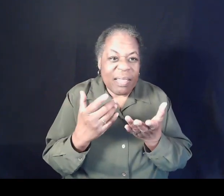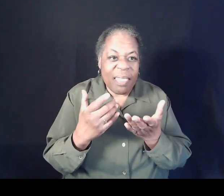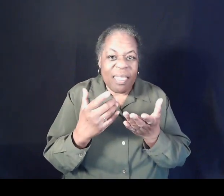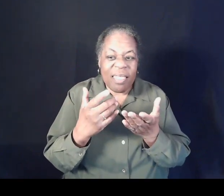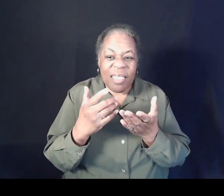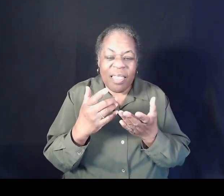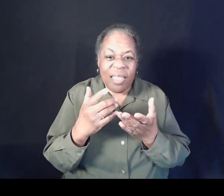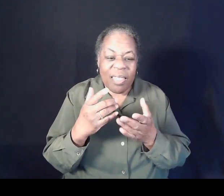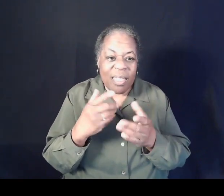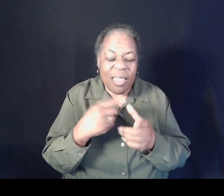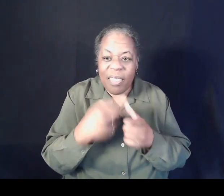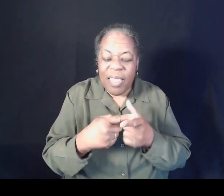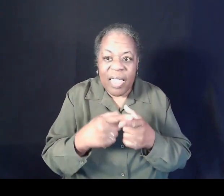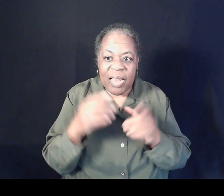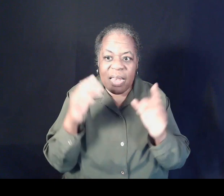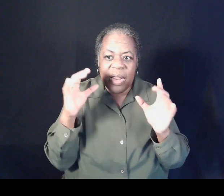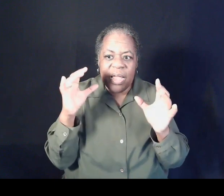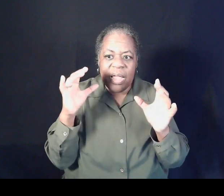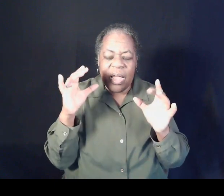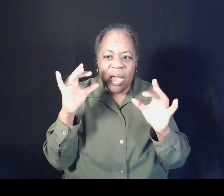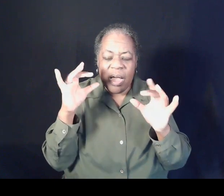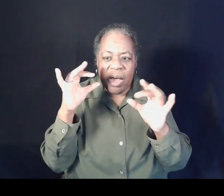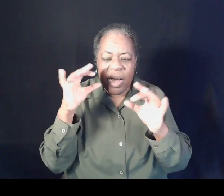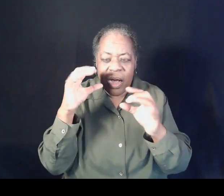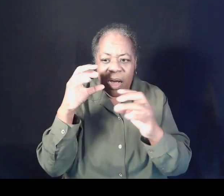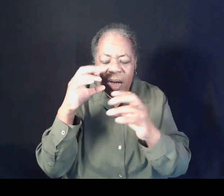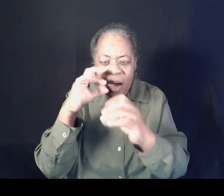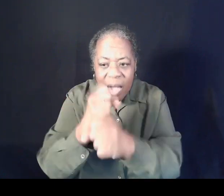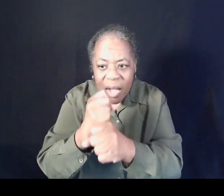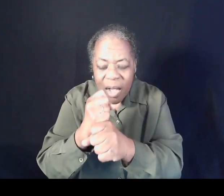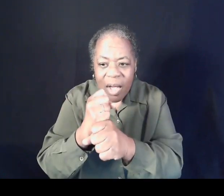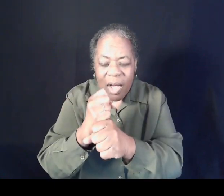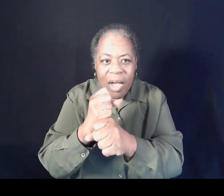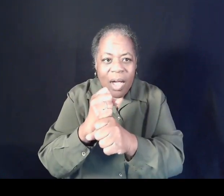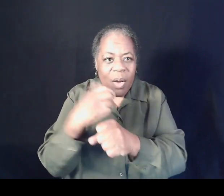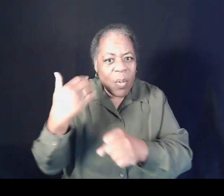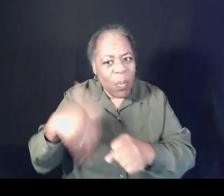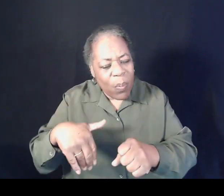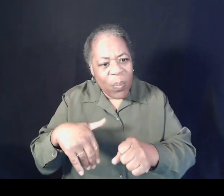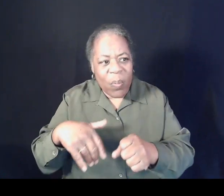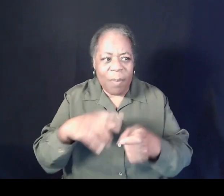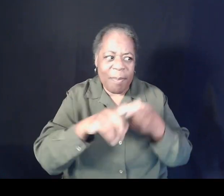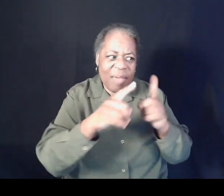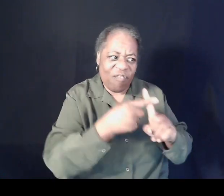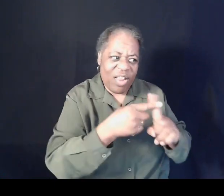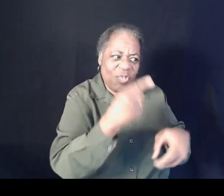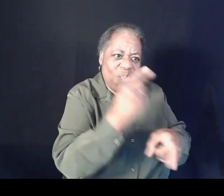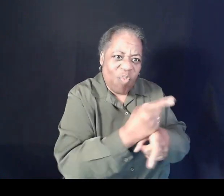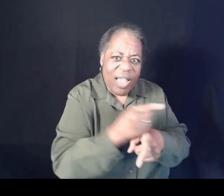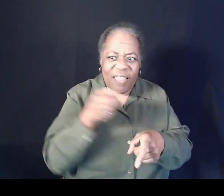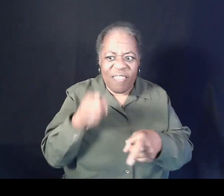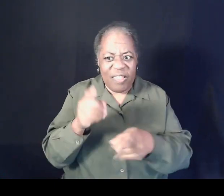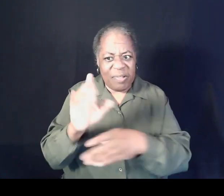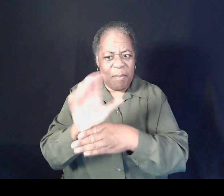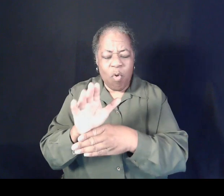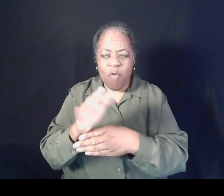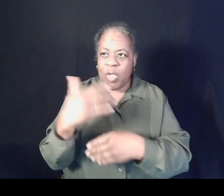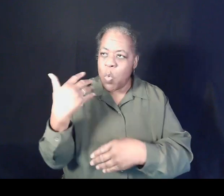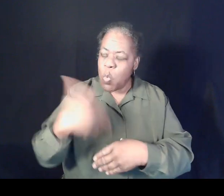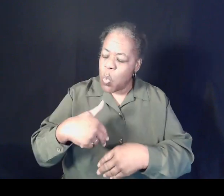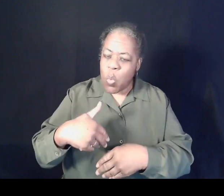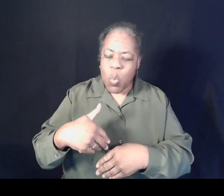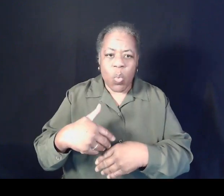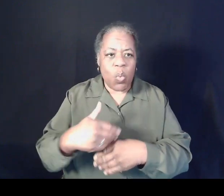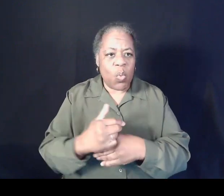me. And then I was completely mesmerized by the end. My friends were right. This was amazing. Almost